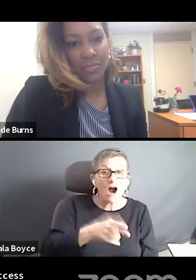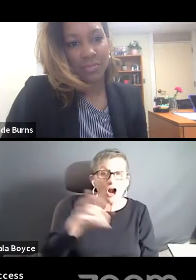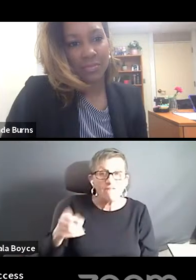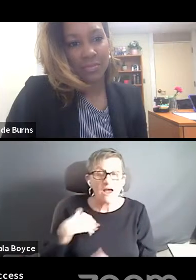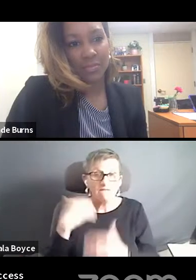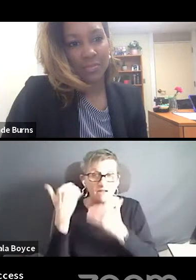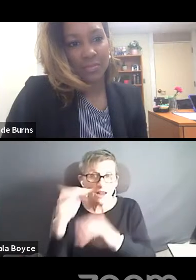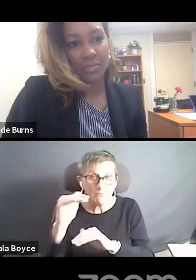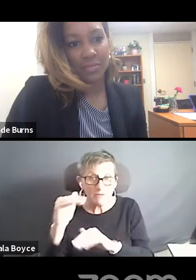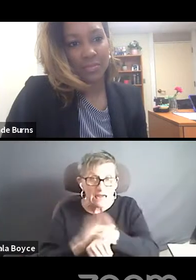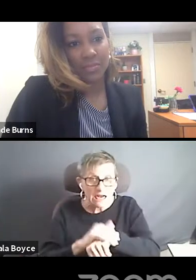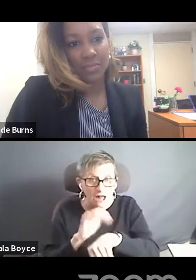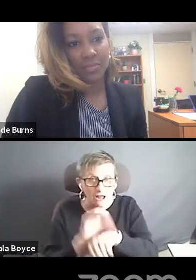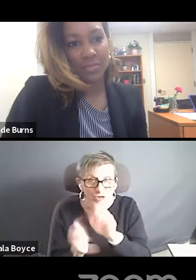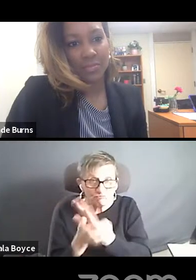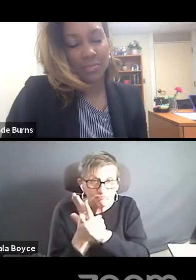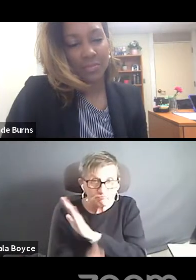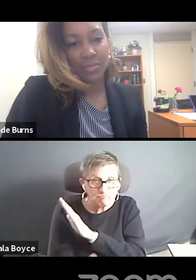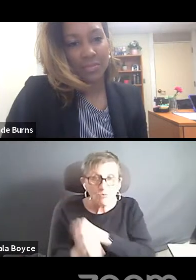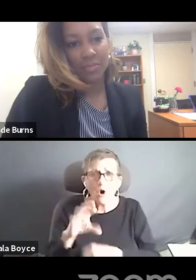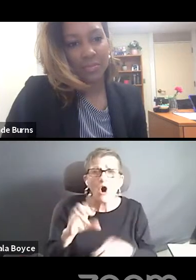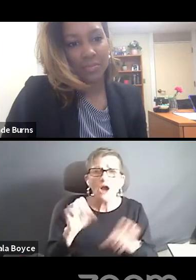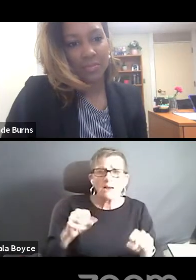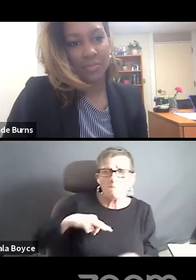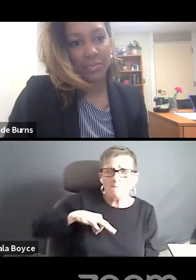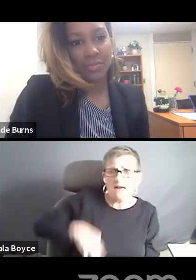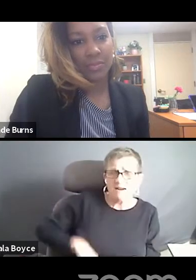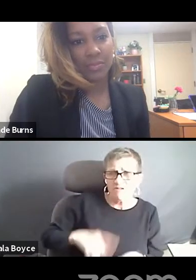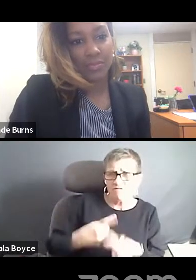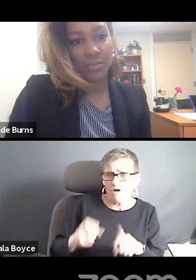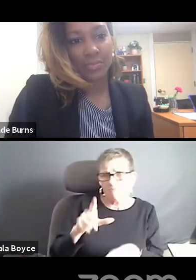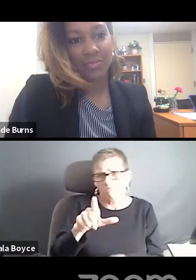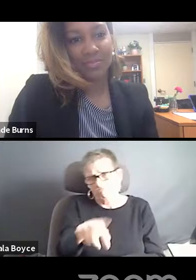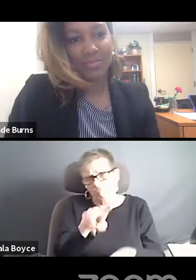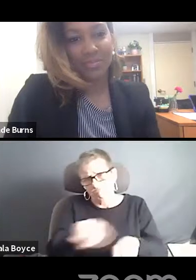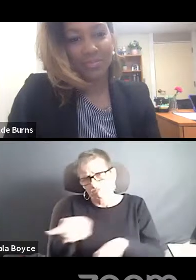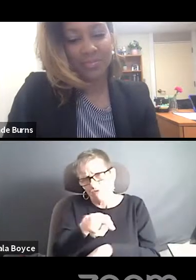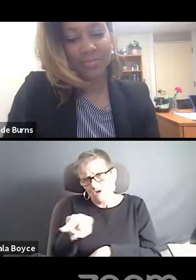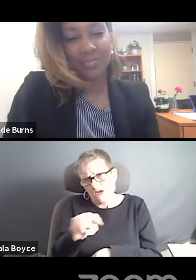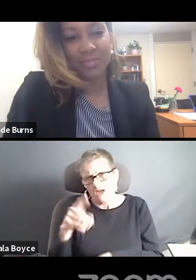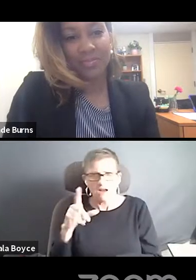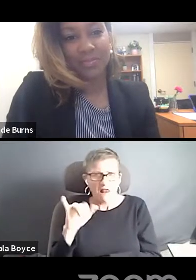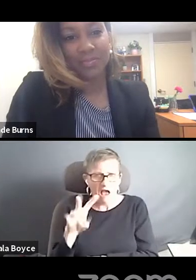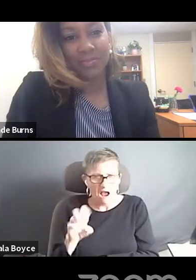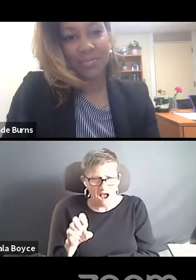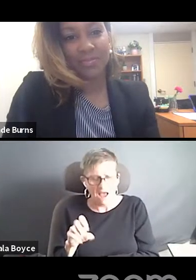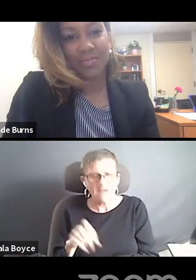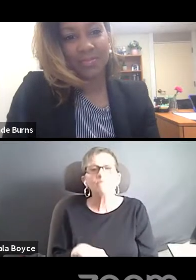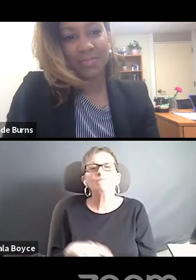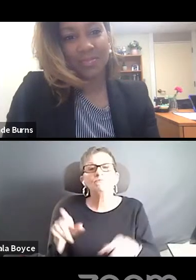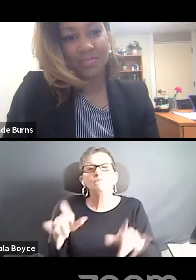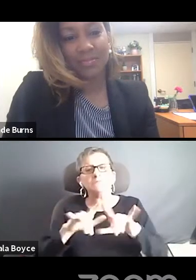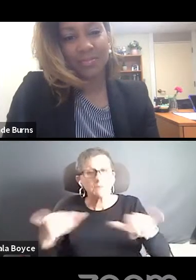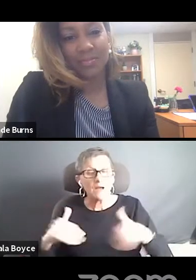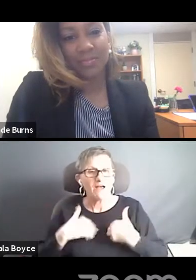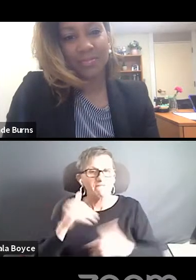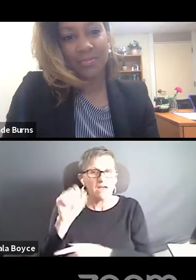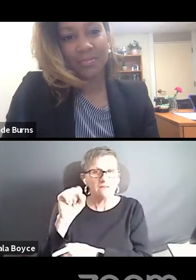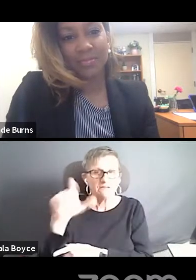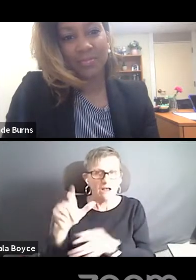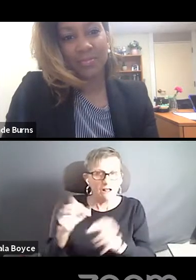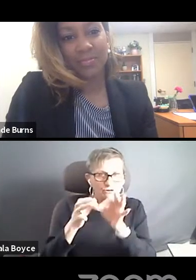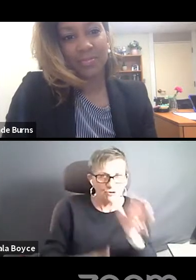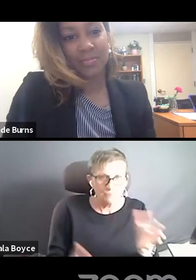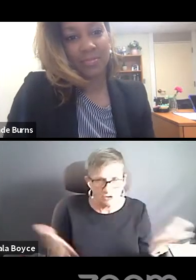English proficiency, or benefit from a live transcript for other reasons. We will also have American Sign Language interpretation